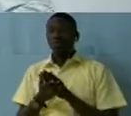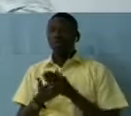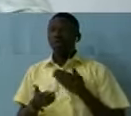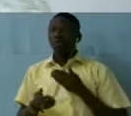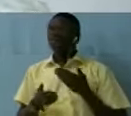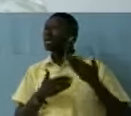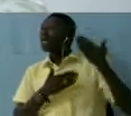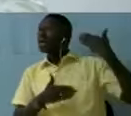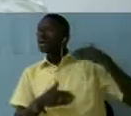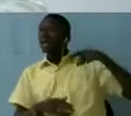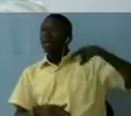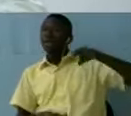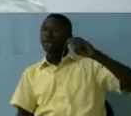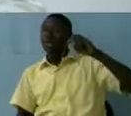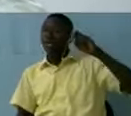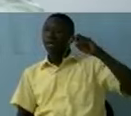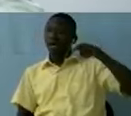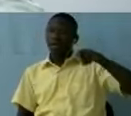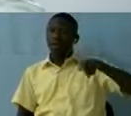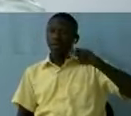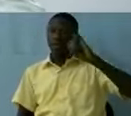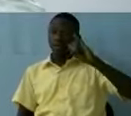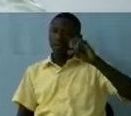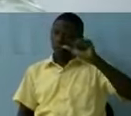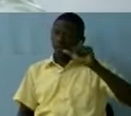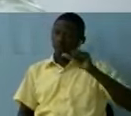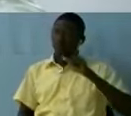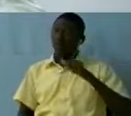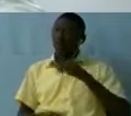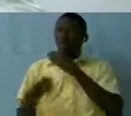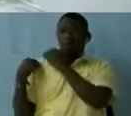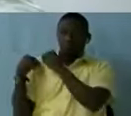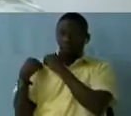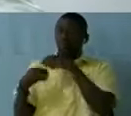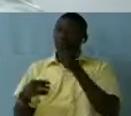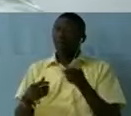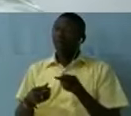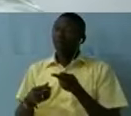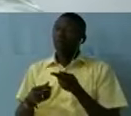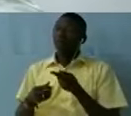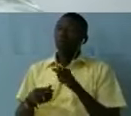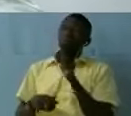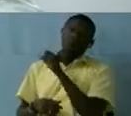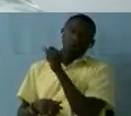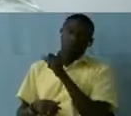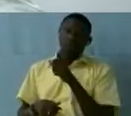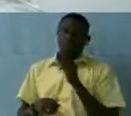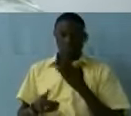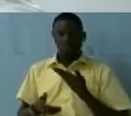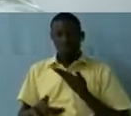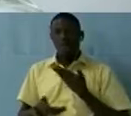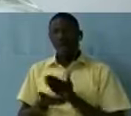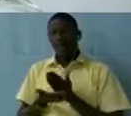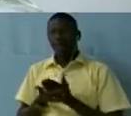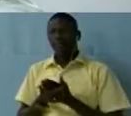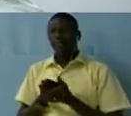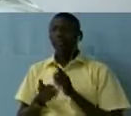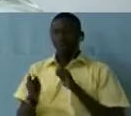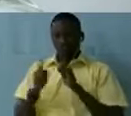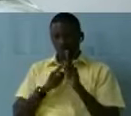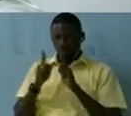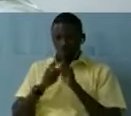officers, including the NIA boss who are detained at the Mile 2 prison. Tonya, nyo moyo ketale,